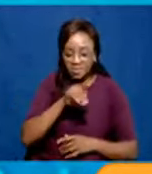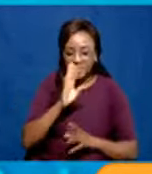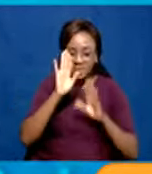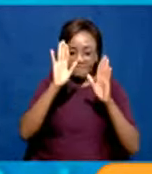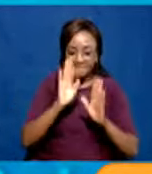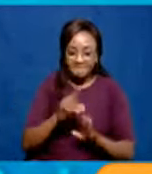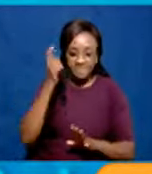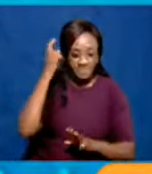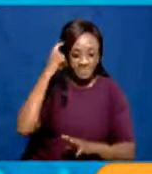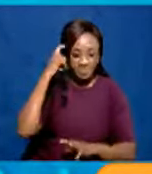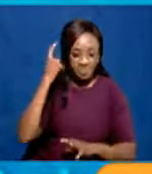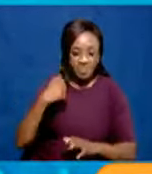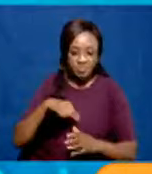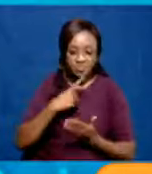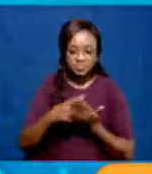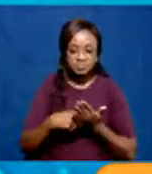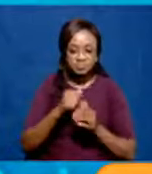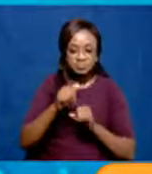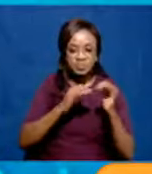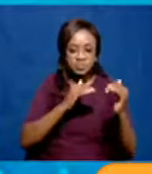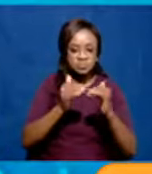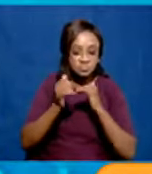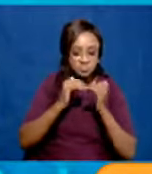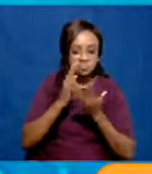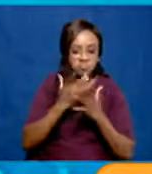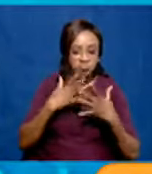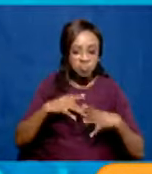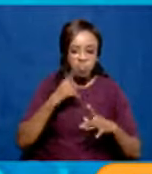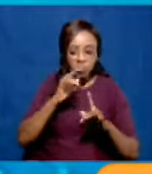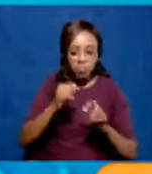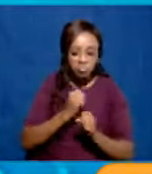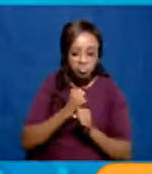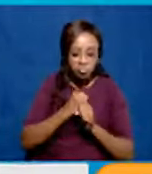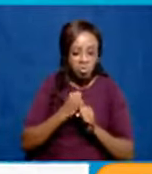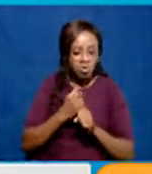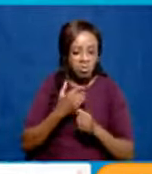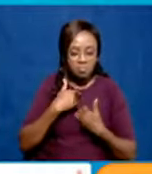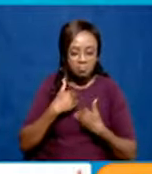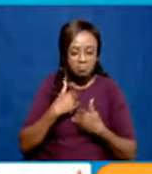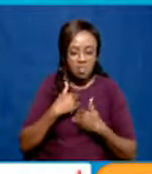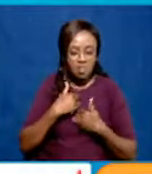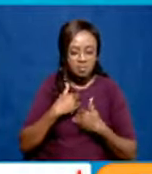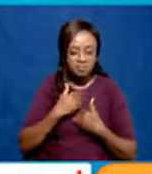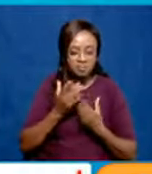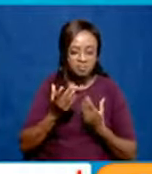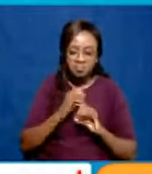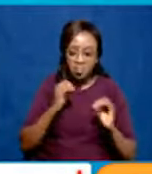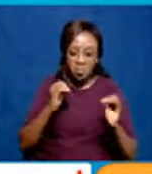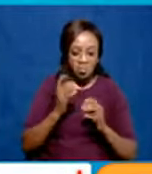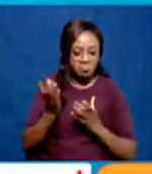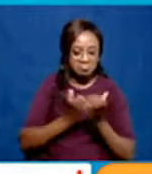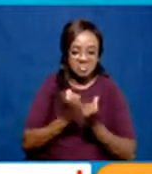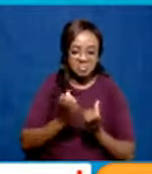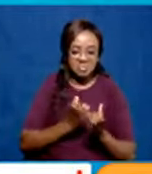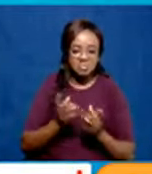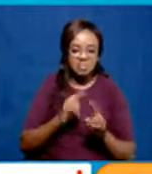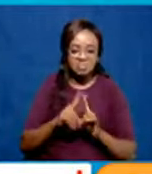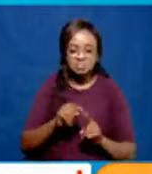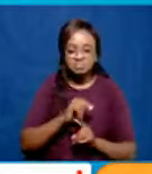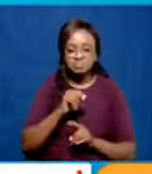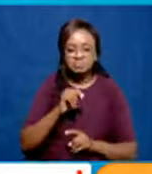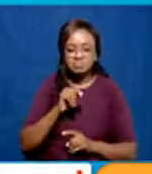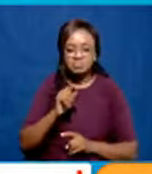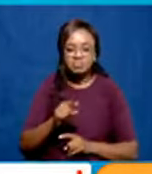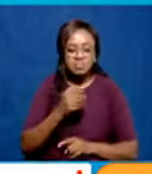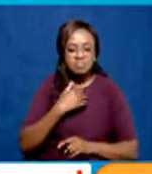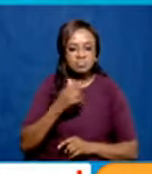about equity. There are a lot of people who are in the self-employed category also who are not carrying their weight. You can't have somebody who's earning 100,000 shillings paying